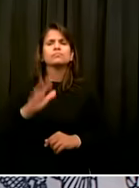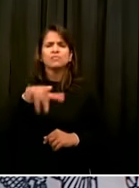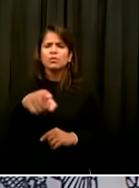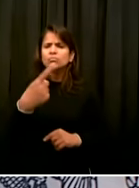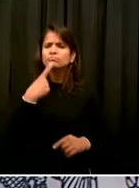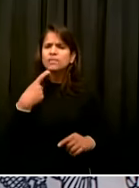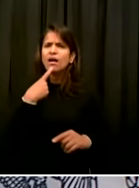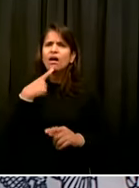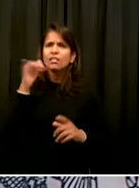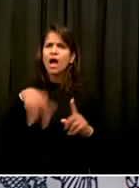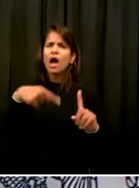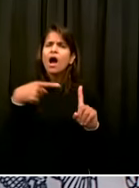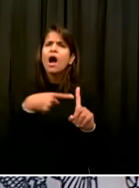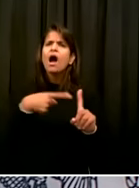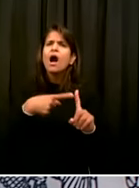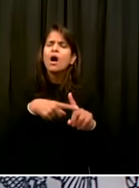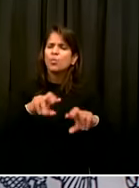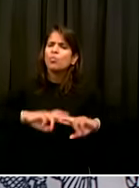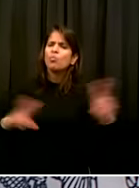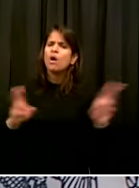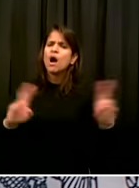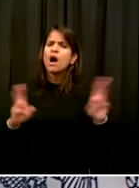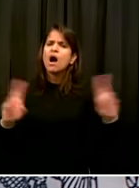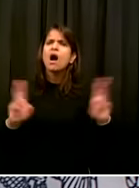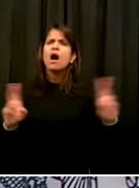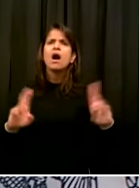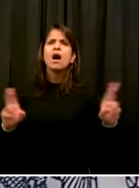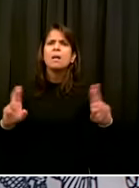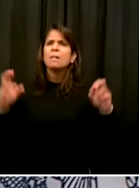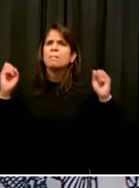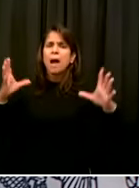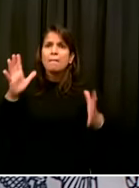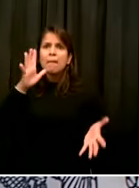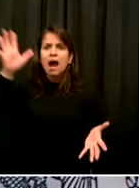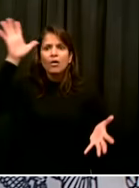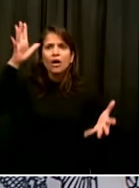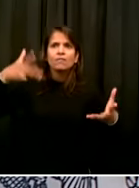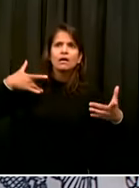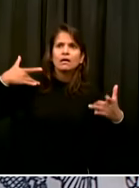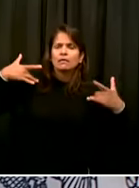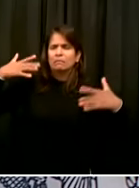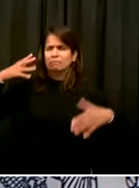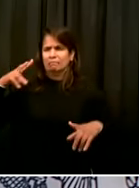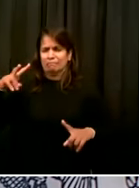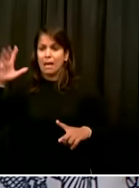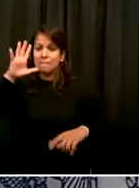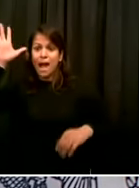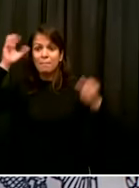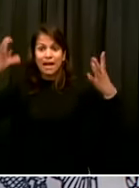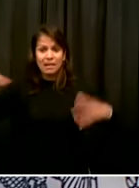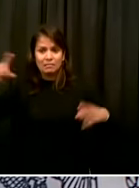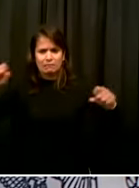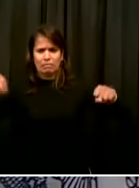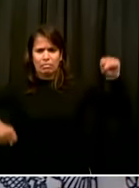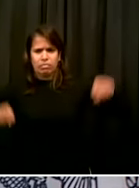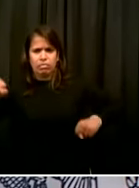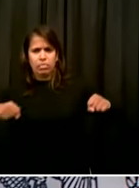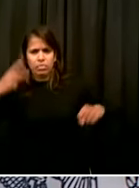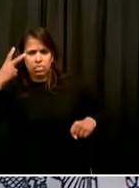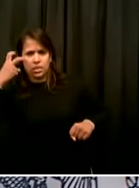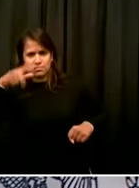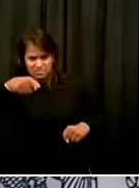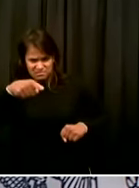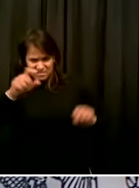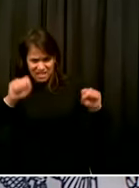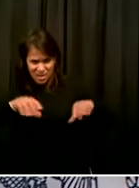DOE's ability to handle in-person learning, and now more families are opting out of blended learning. What can you say to those who